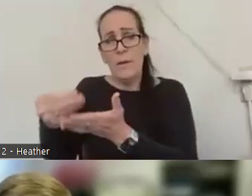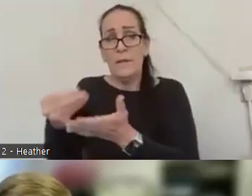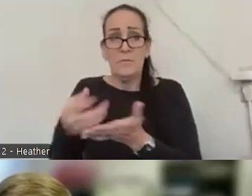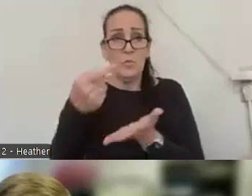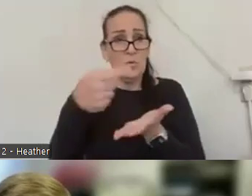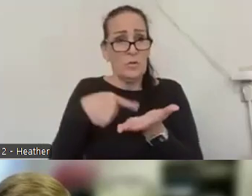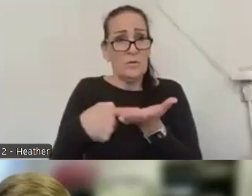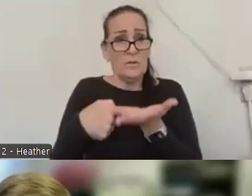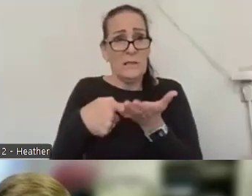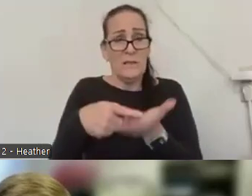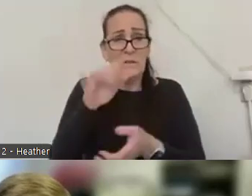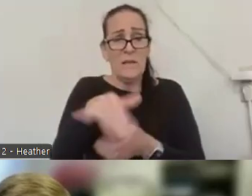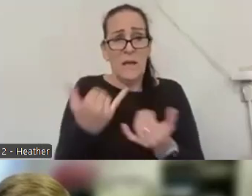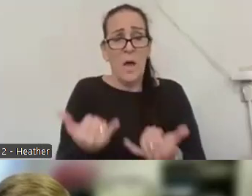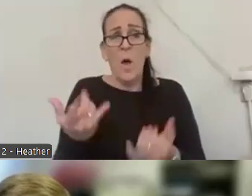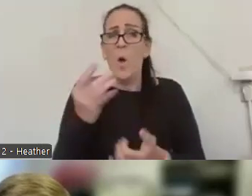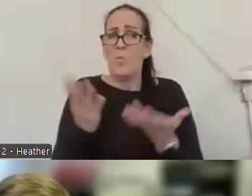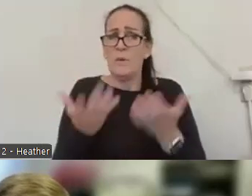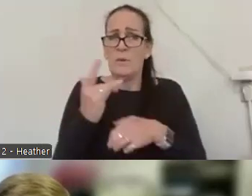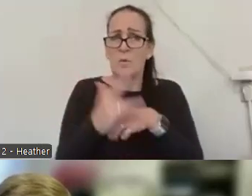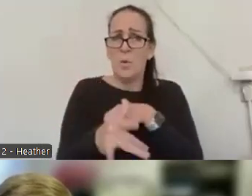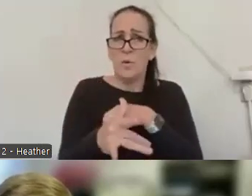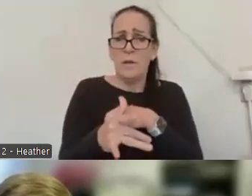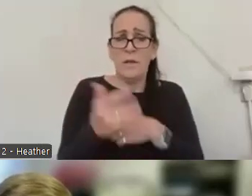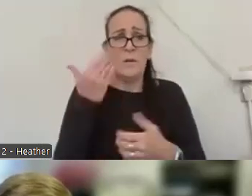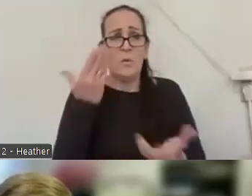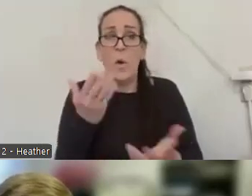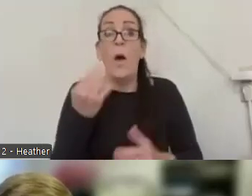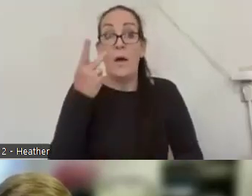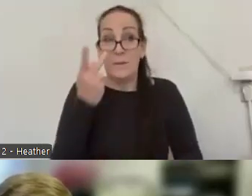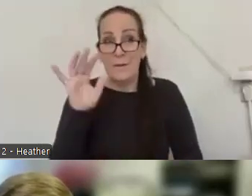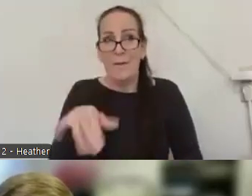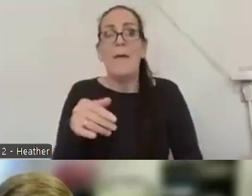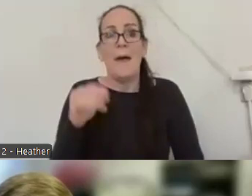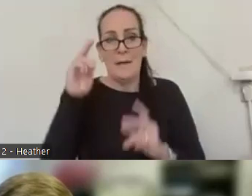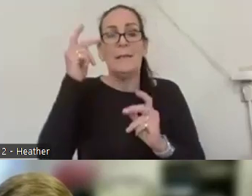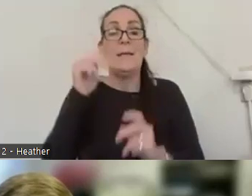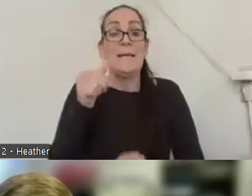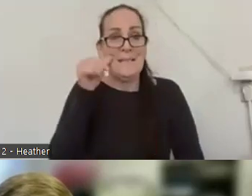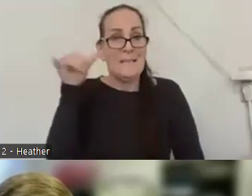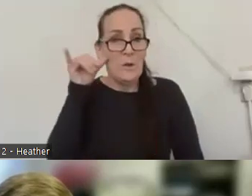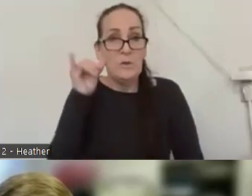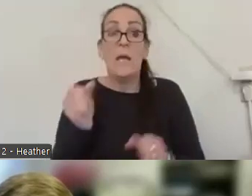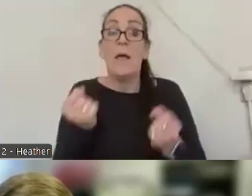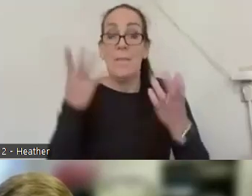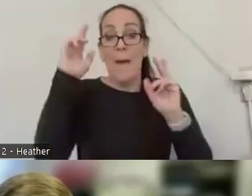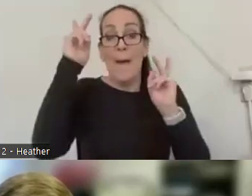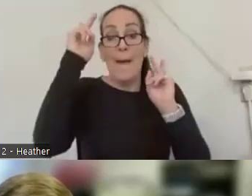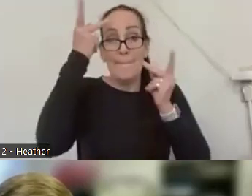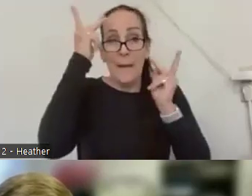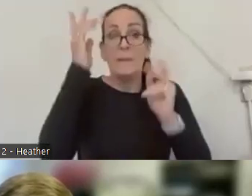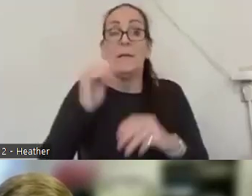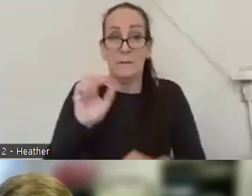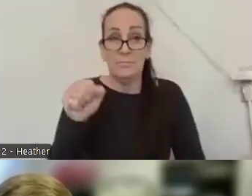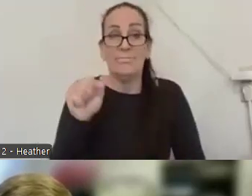it's too early for that, but that's what I saw yesterday, a lot of panic. Yes, there is a lot of panic. Luckily,